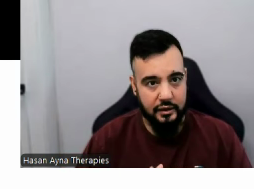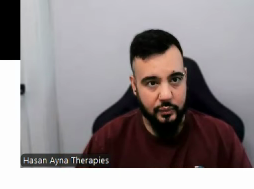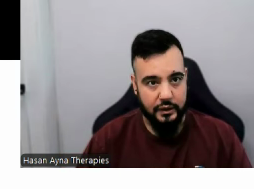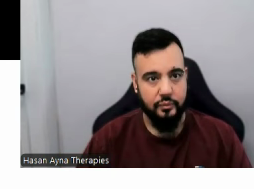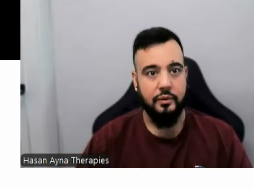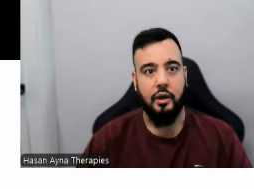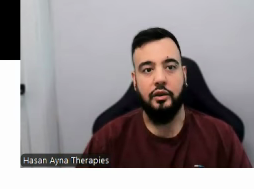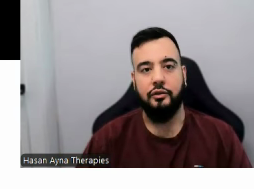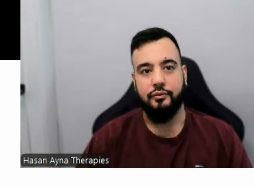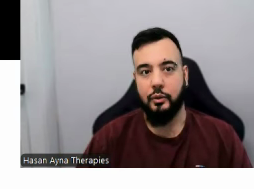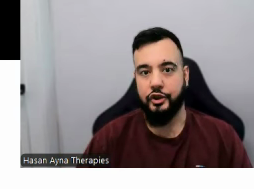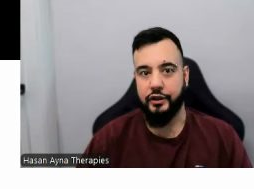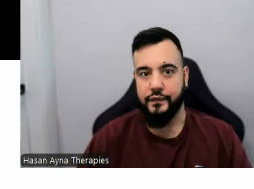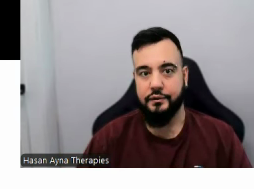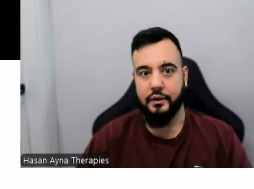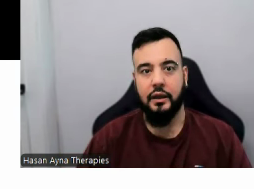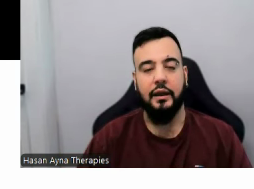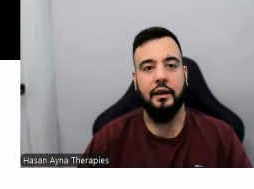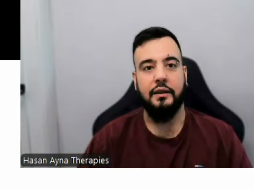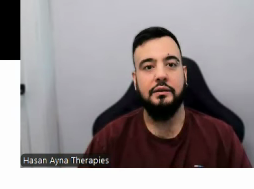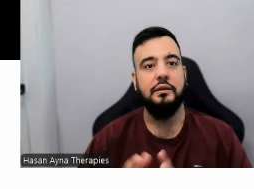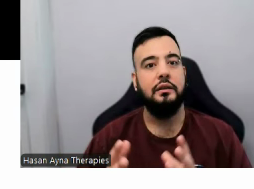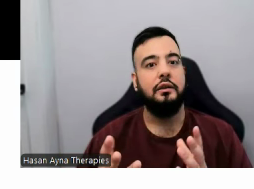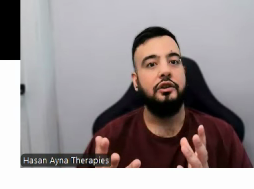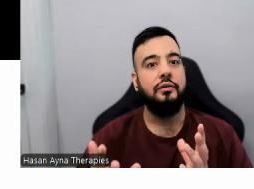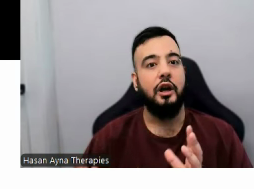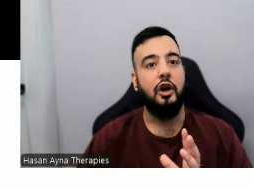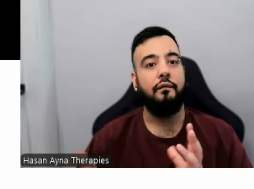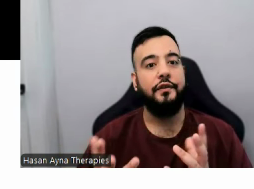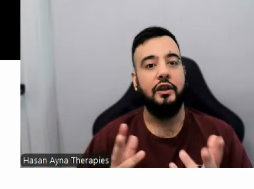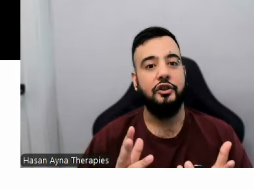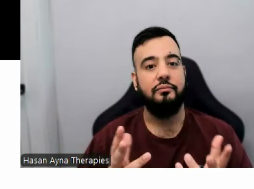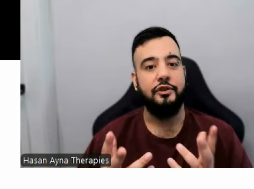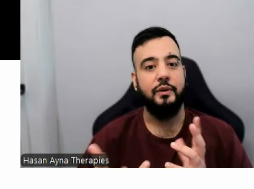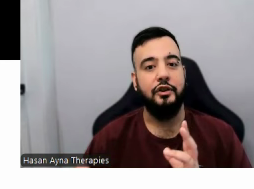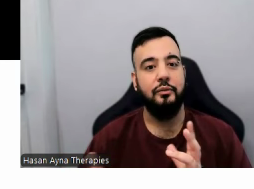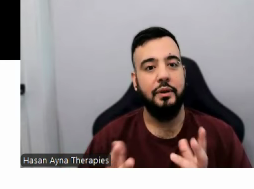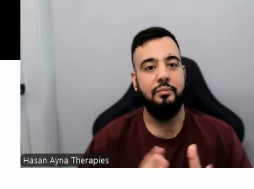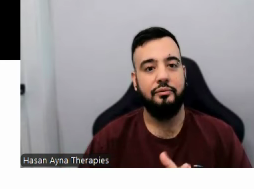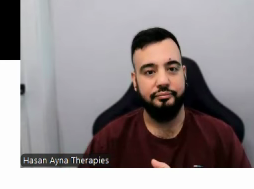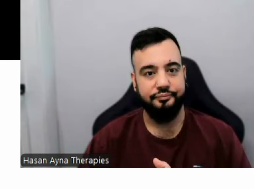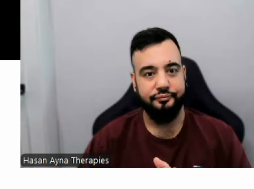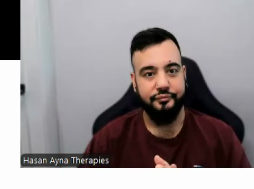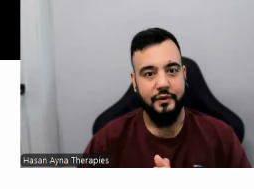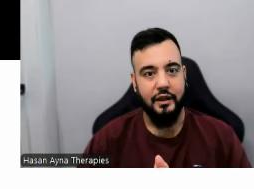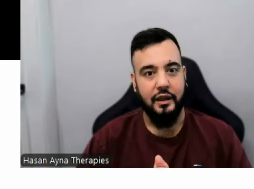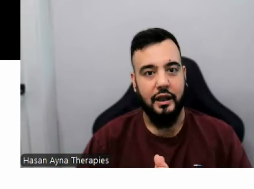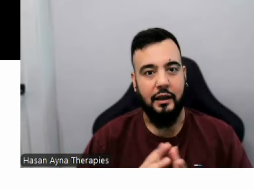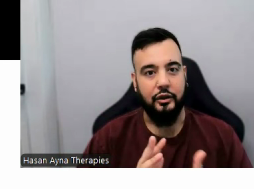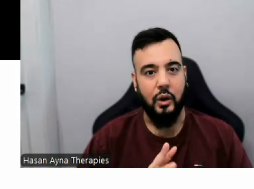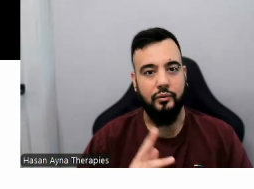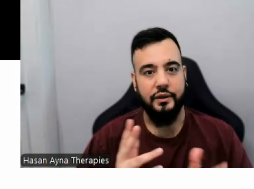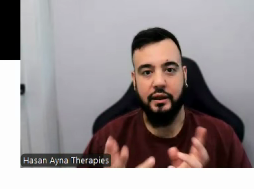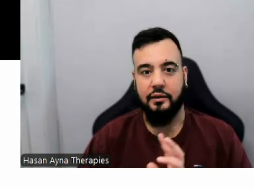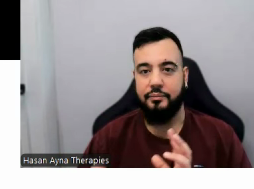The second way that we might use role shifts is a conversation between two people,